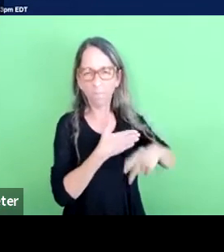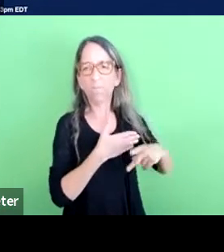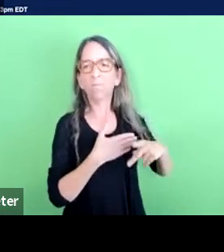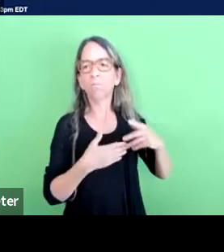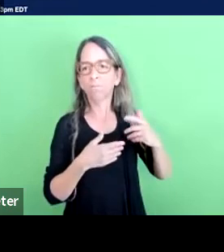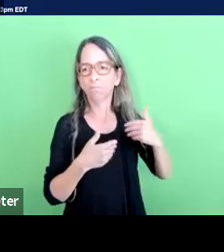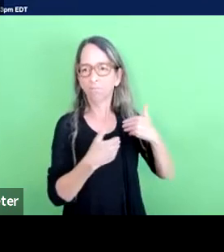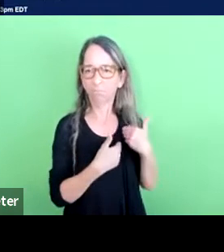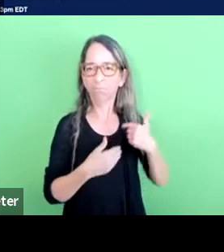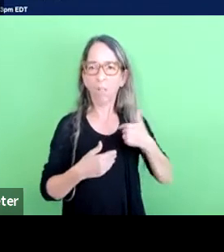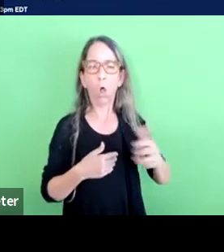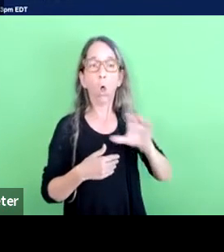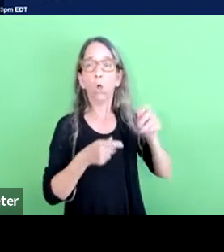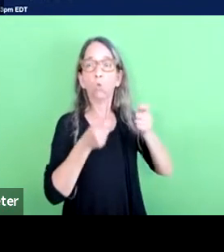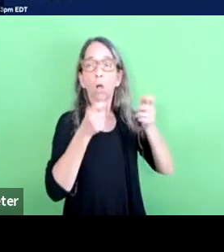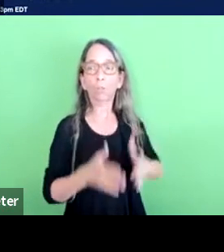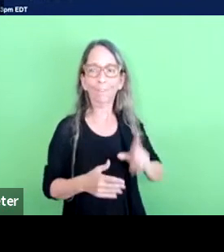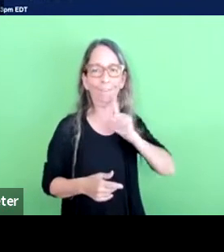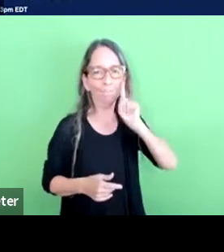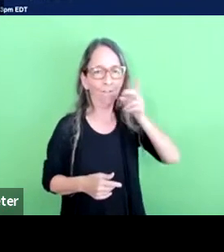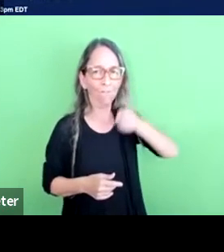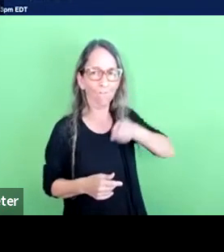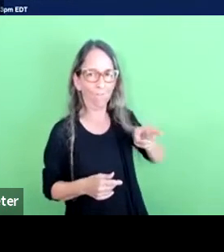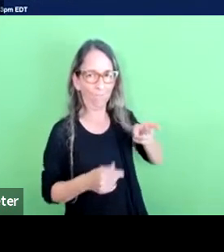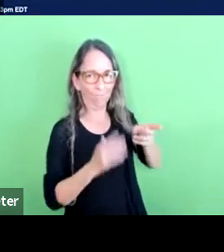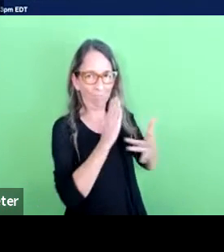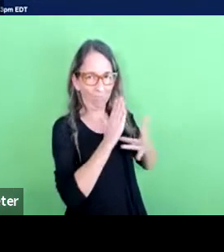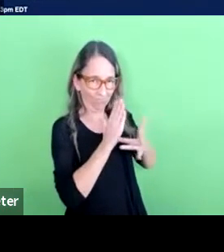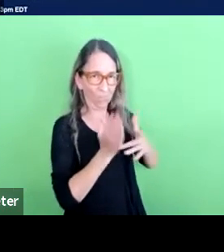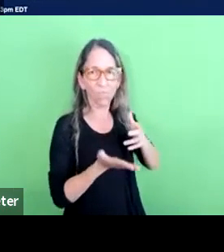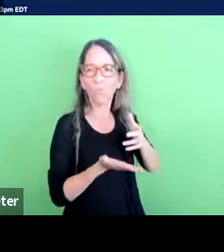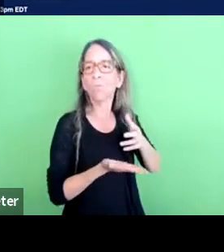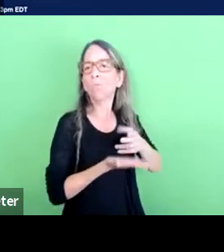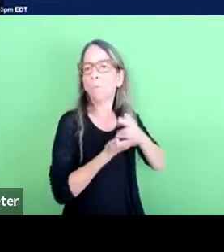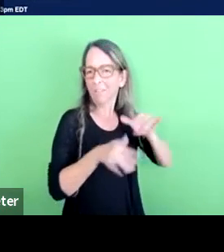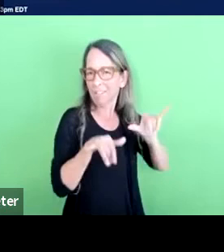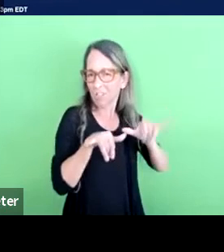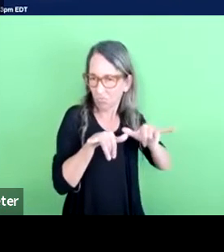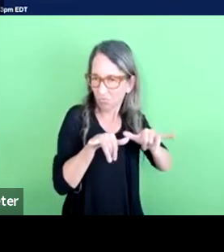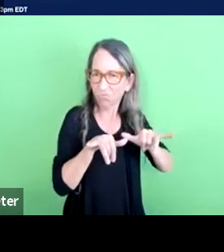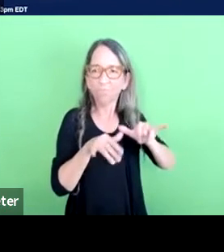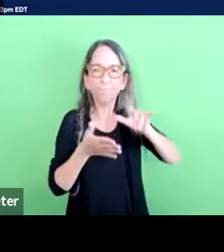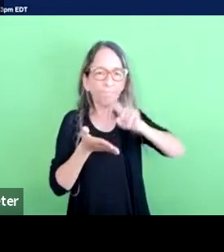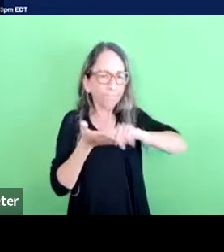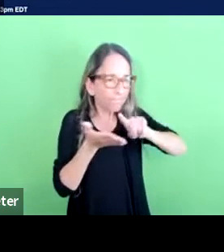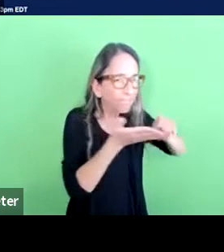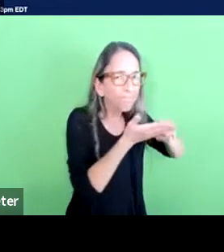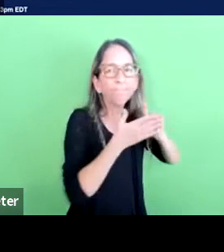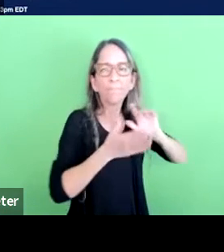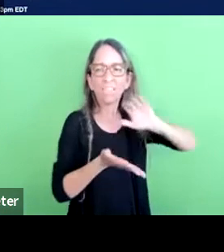Hearing Technology Rehabilitation Engineering Research Center. I'm a woman